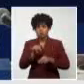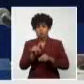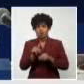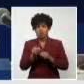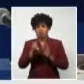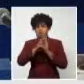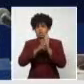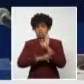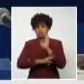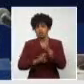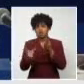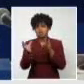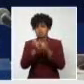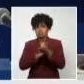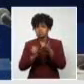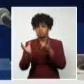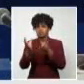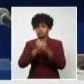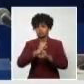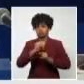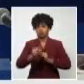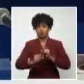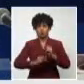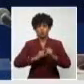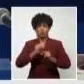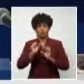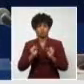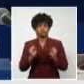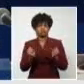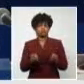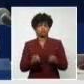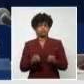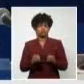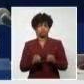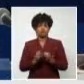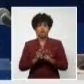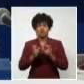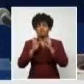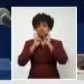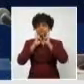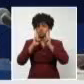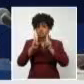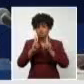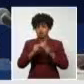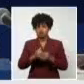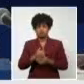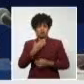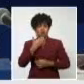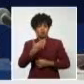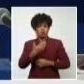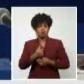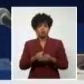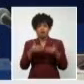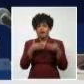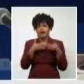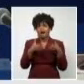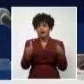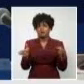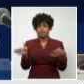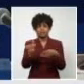the restriction measures, and they have been opening up and returning to normal